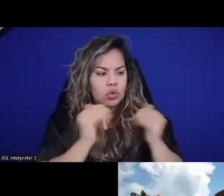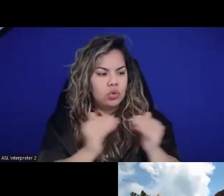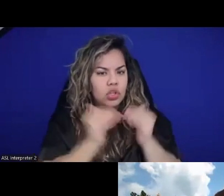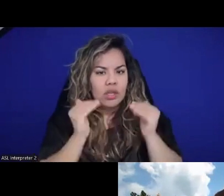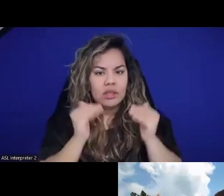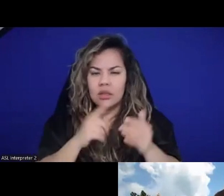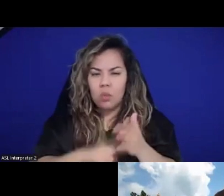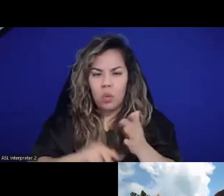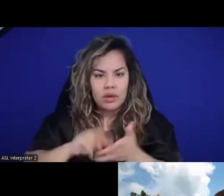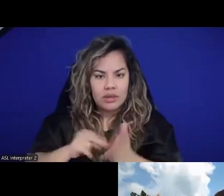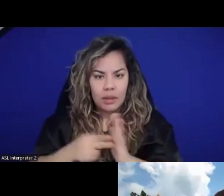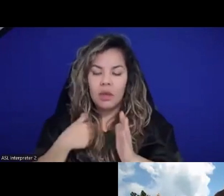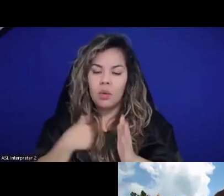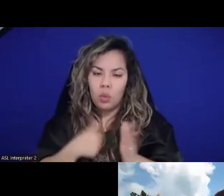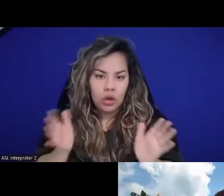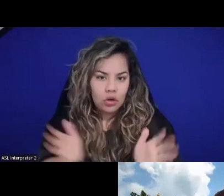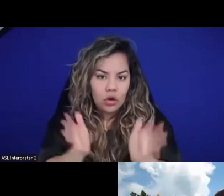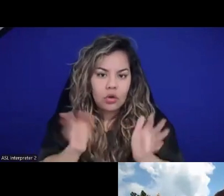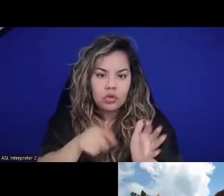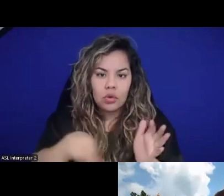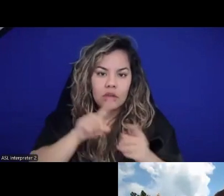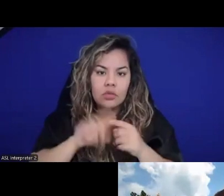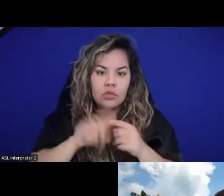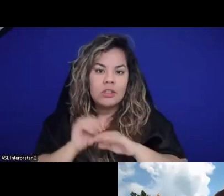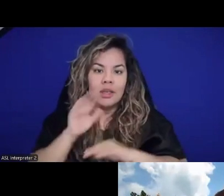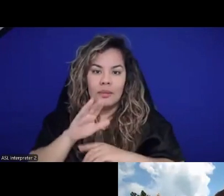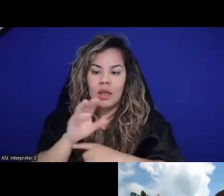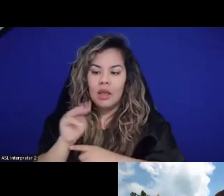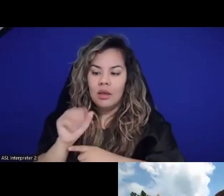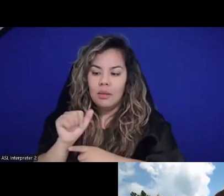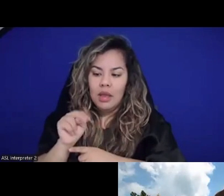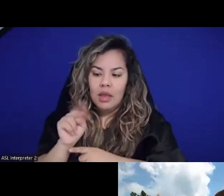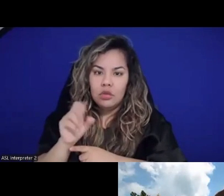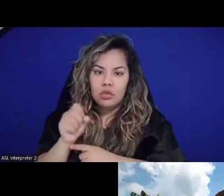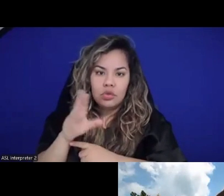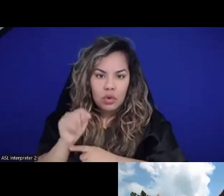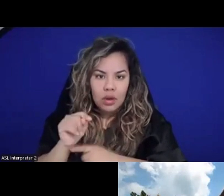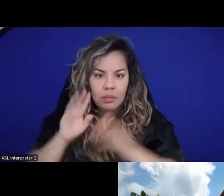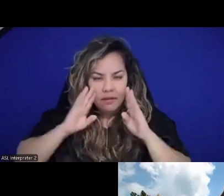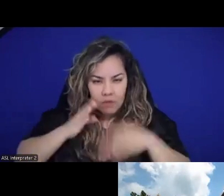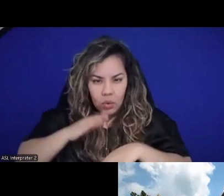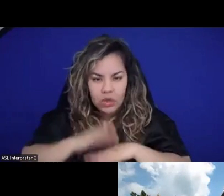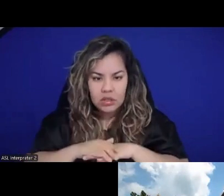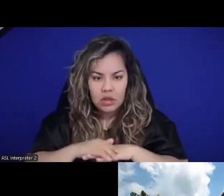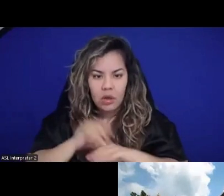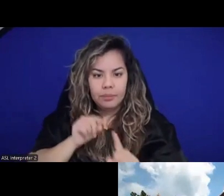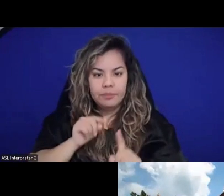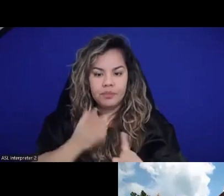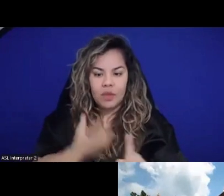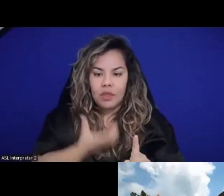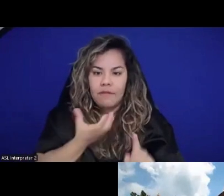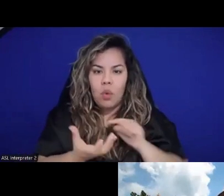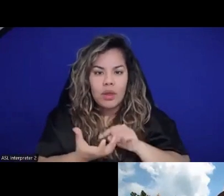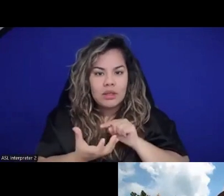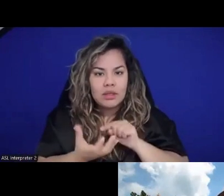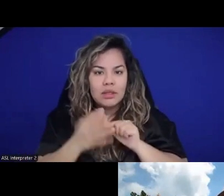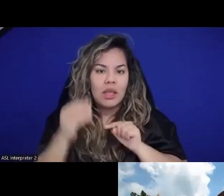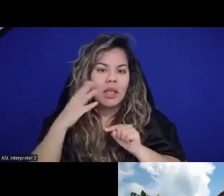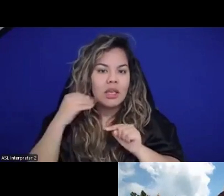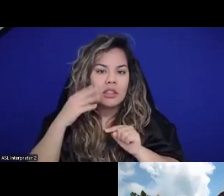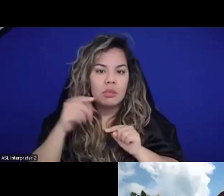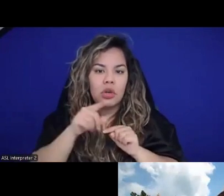would encourage you to submit manuscripts that focus on the voices and experience of marginalized